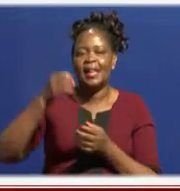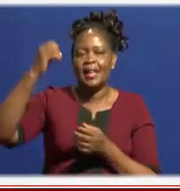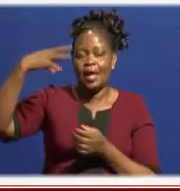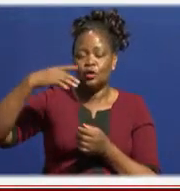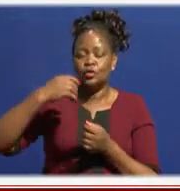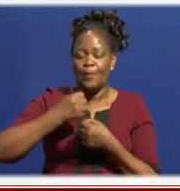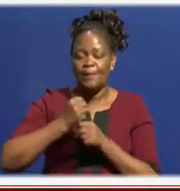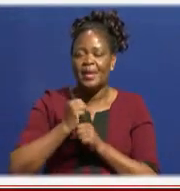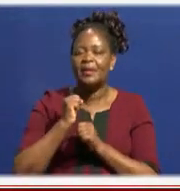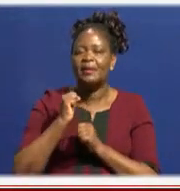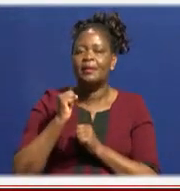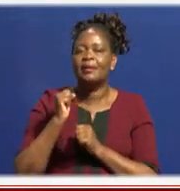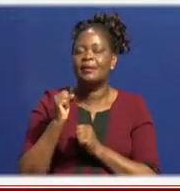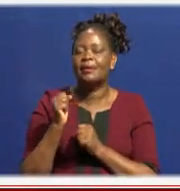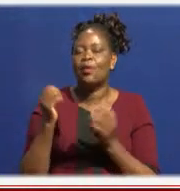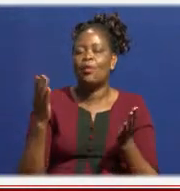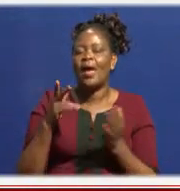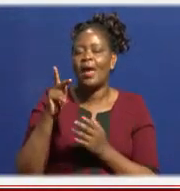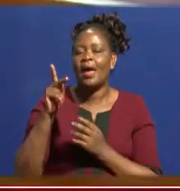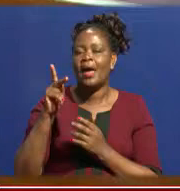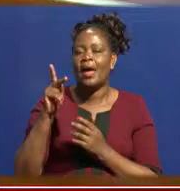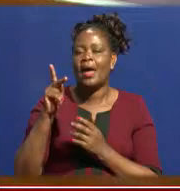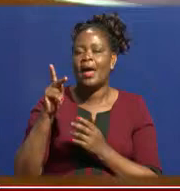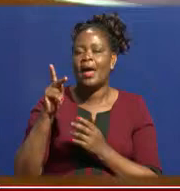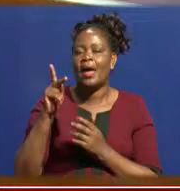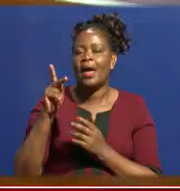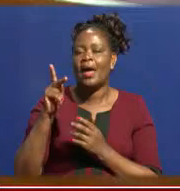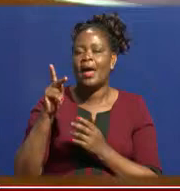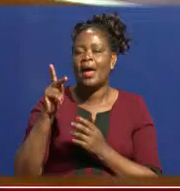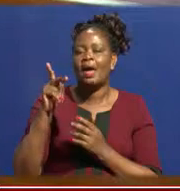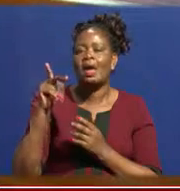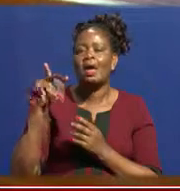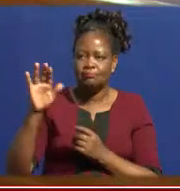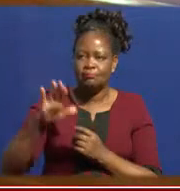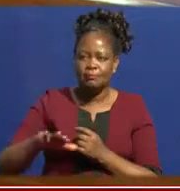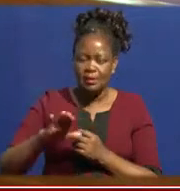to be made at the Konza Techno-polis.